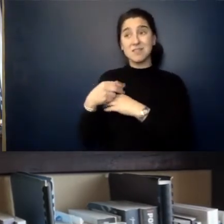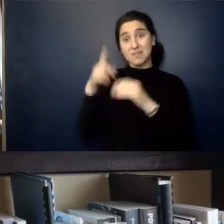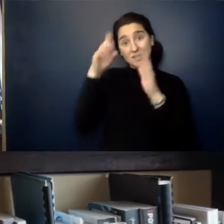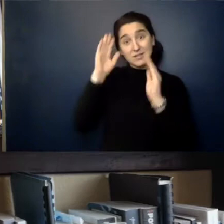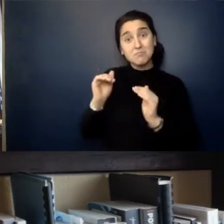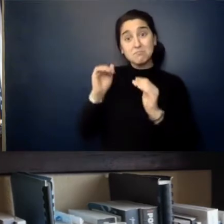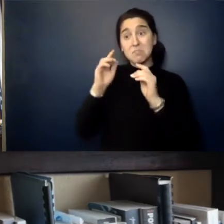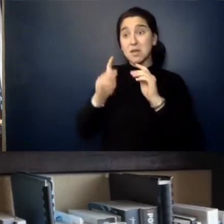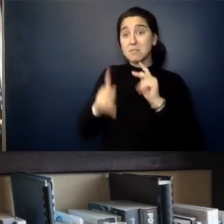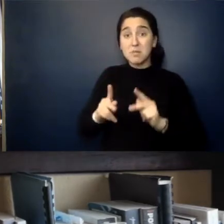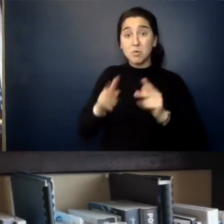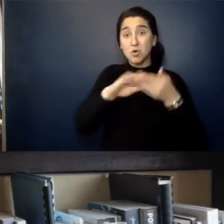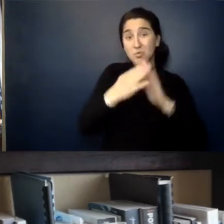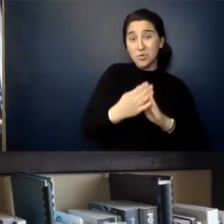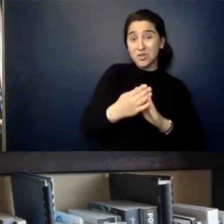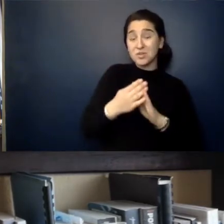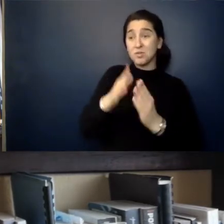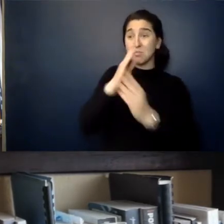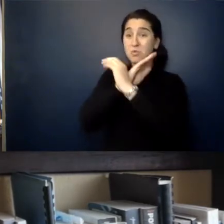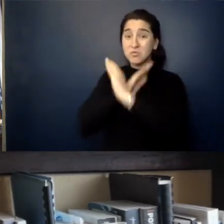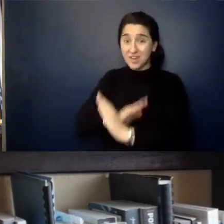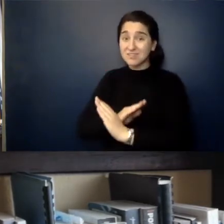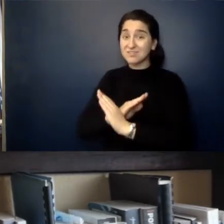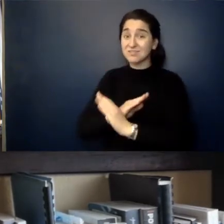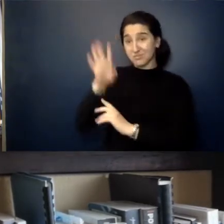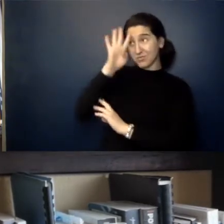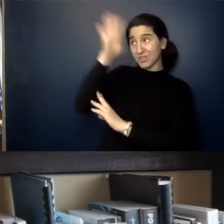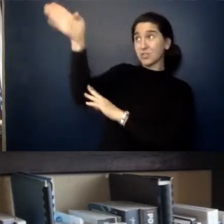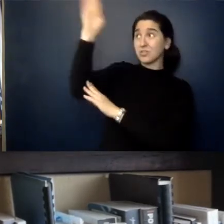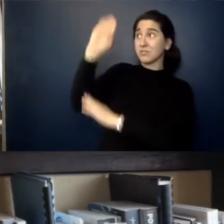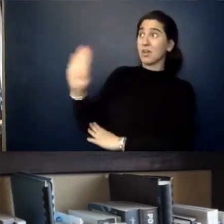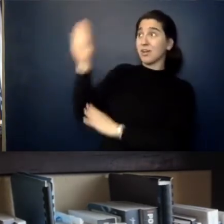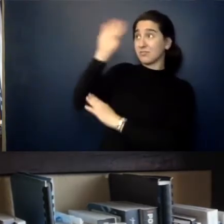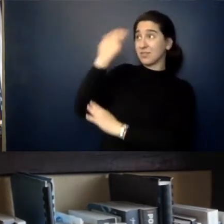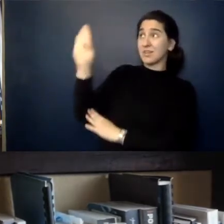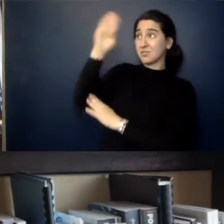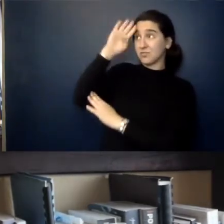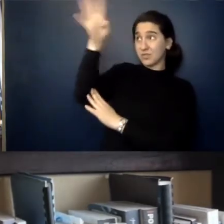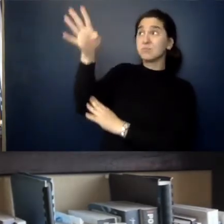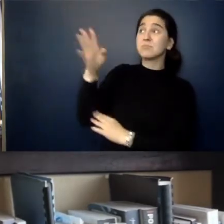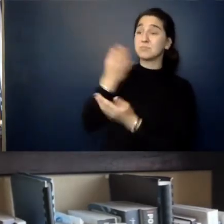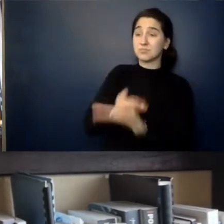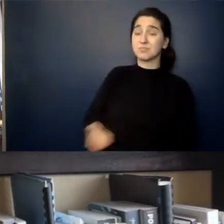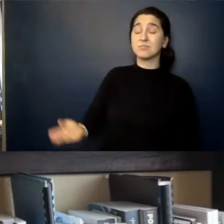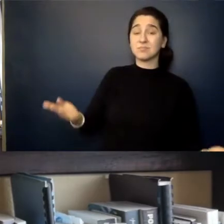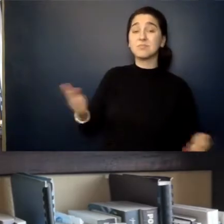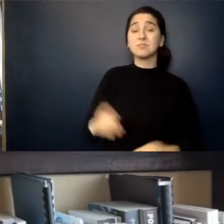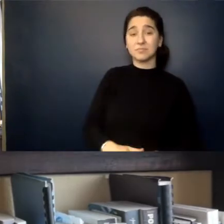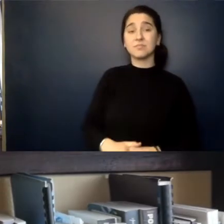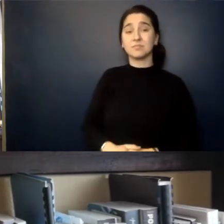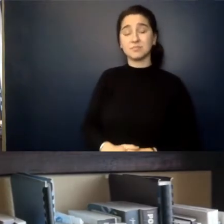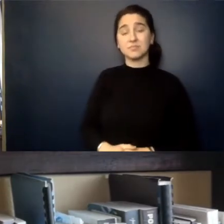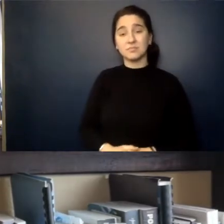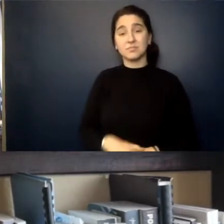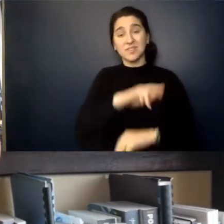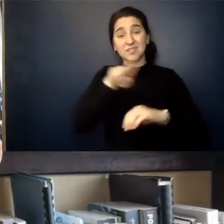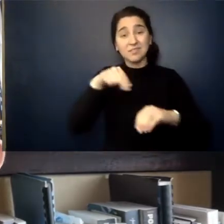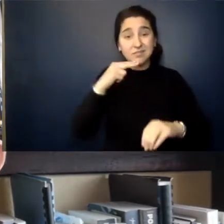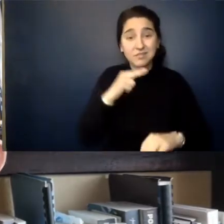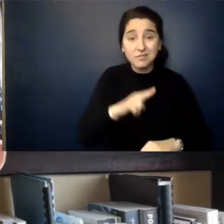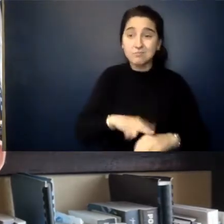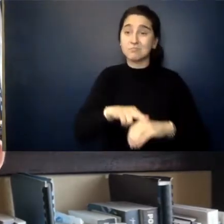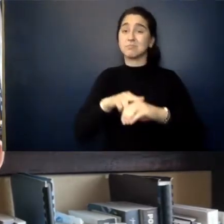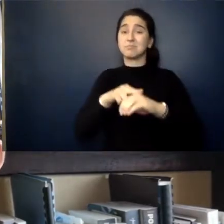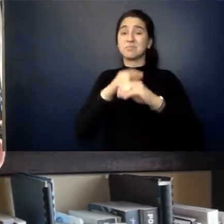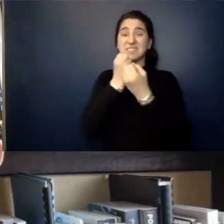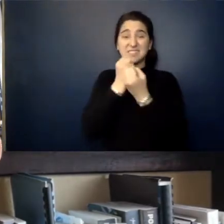where the network is present. These faith people are relating to